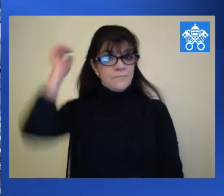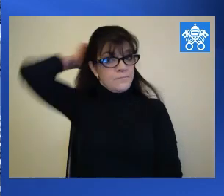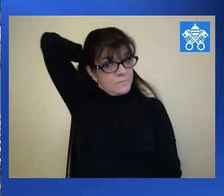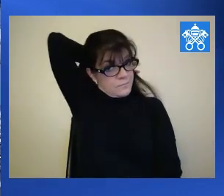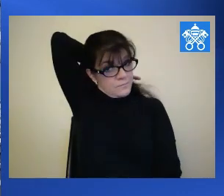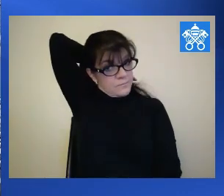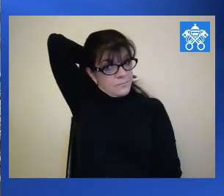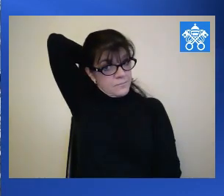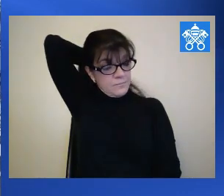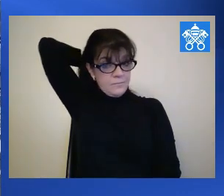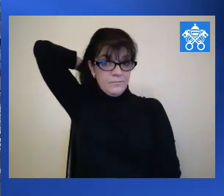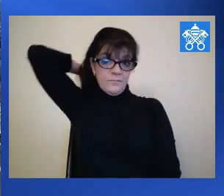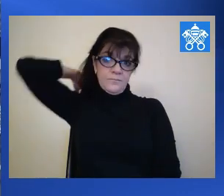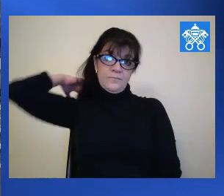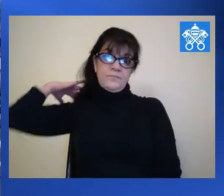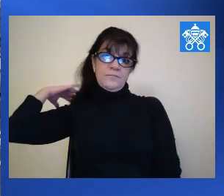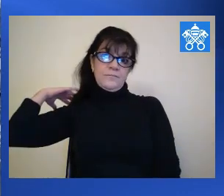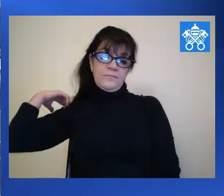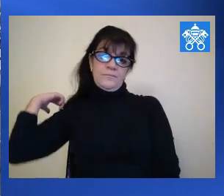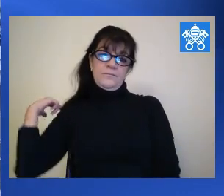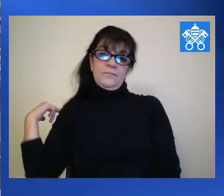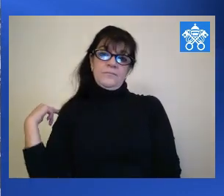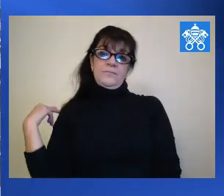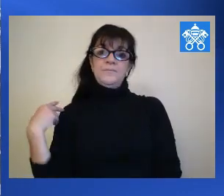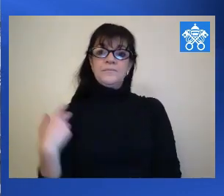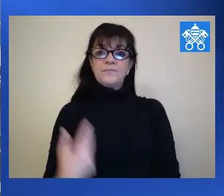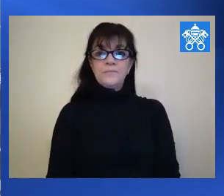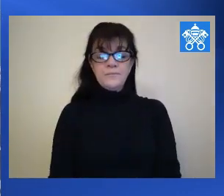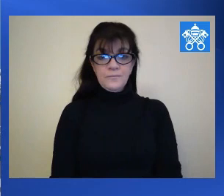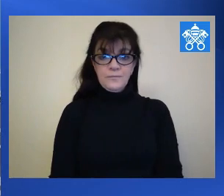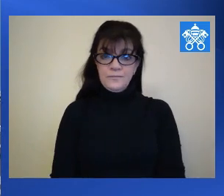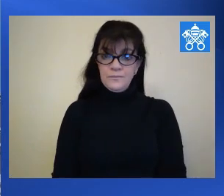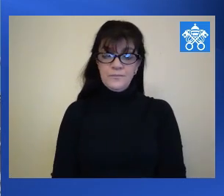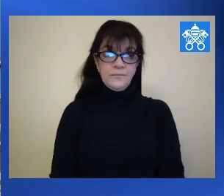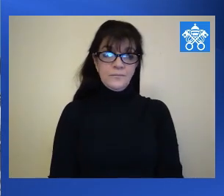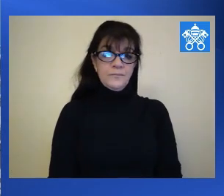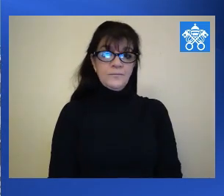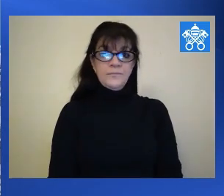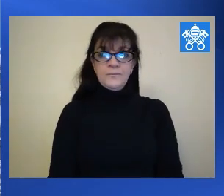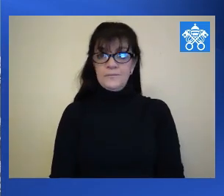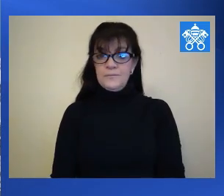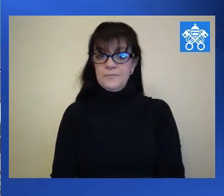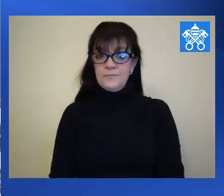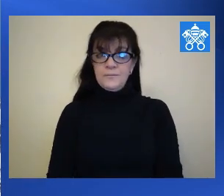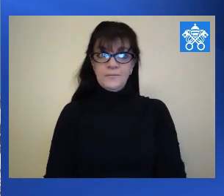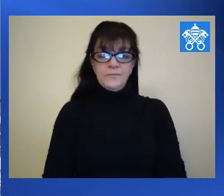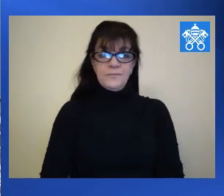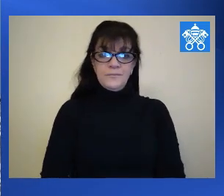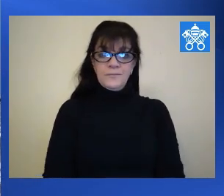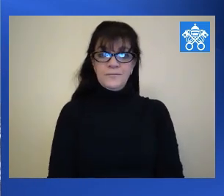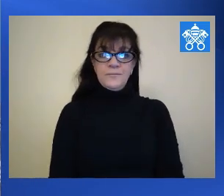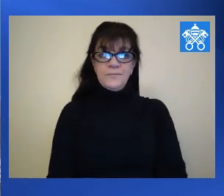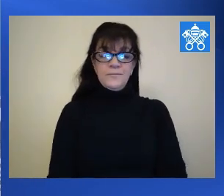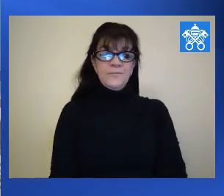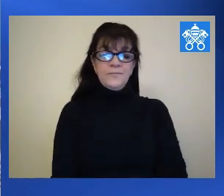Light Media. And we have radio listeners out there as well. Some of you tuning in through Luminous Radio or